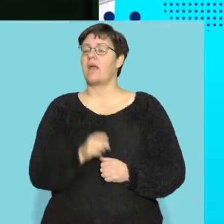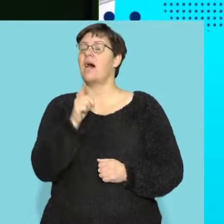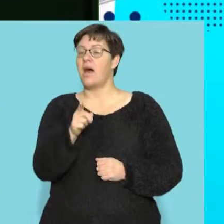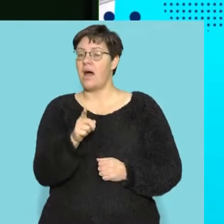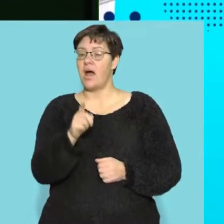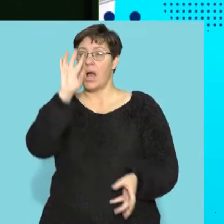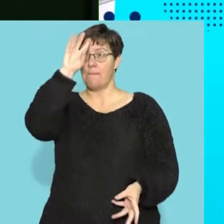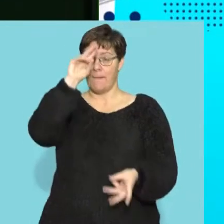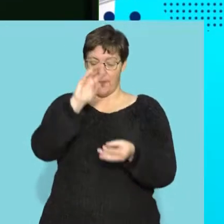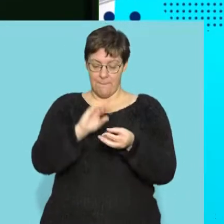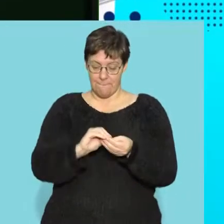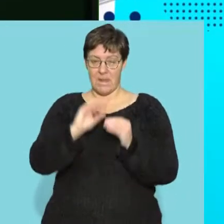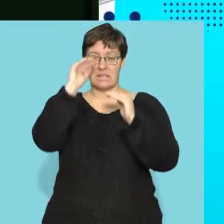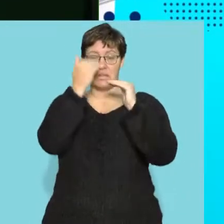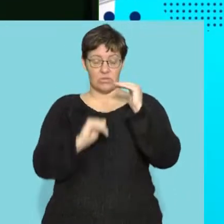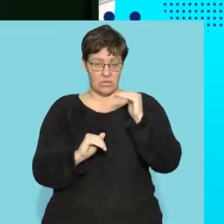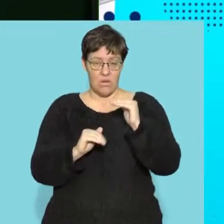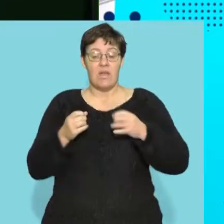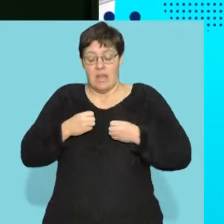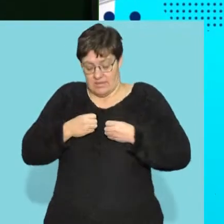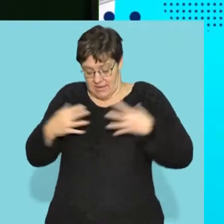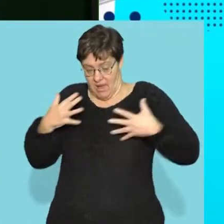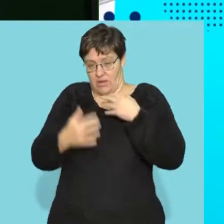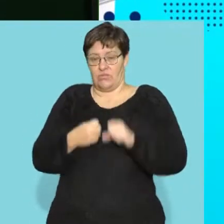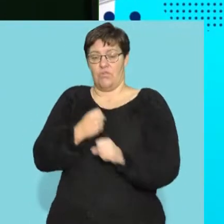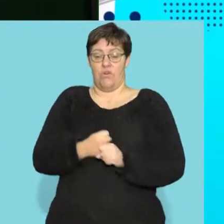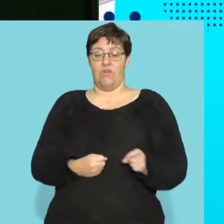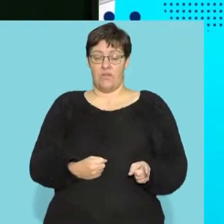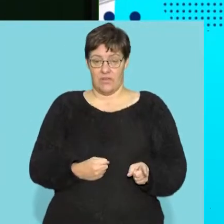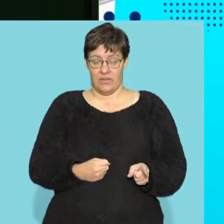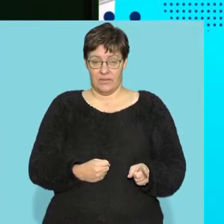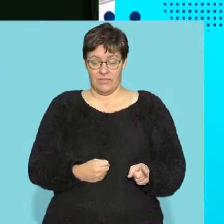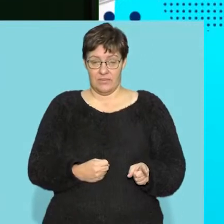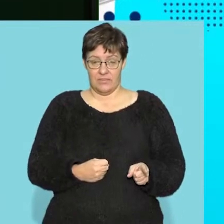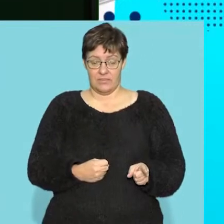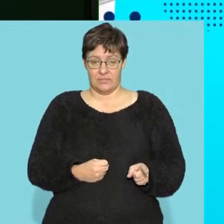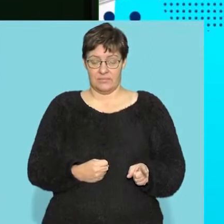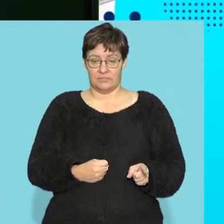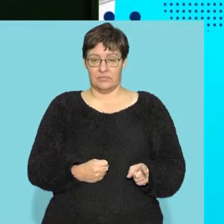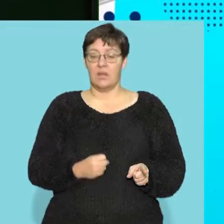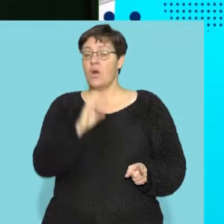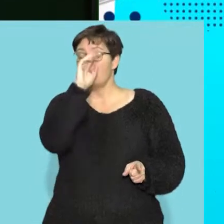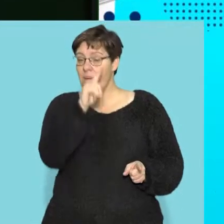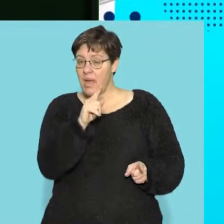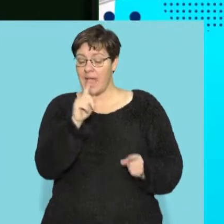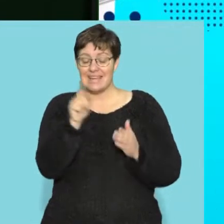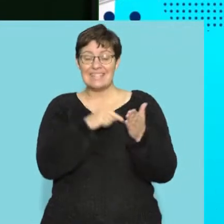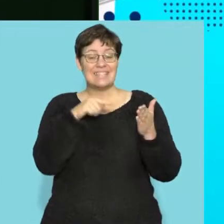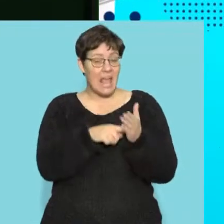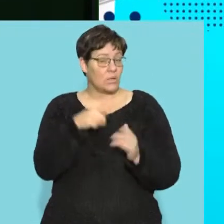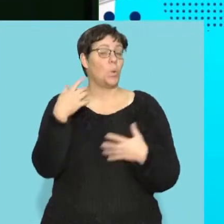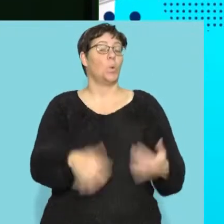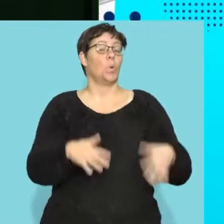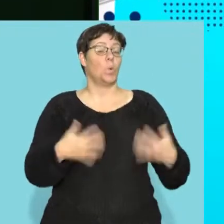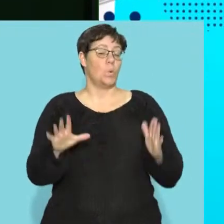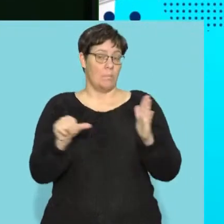the accumulated depreciation at the beginning of the year. Very important. Remember what we said, your dates are